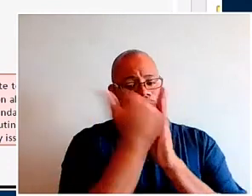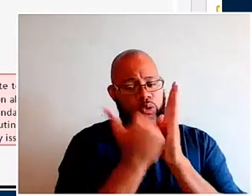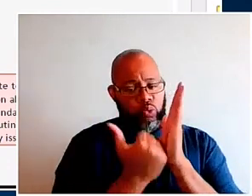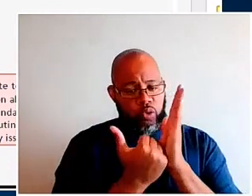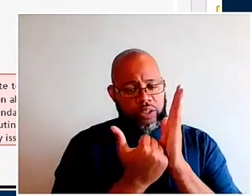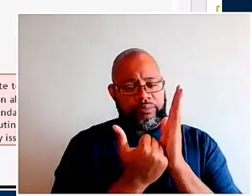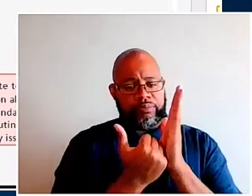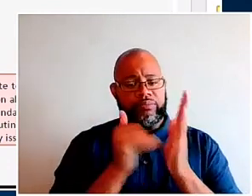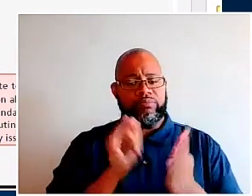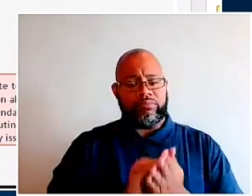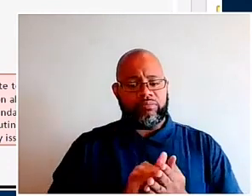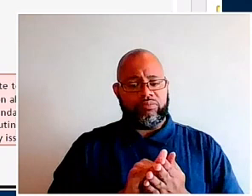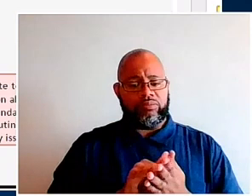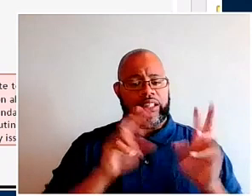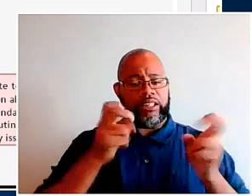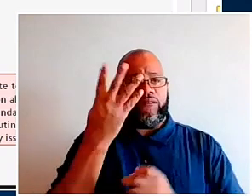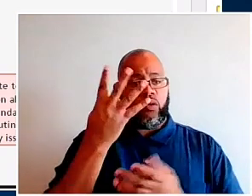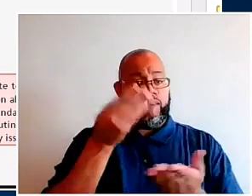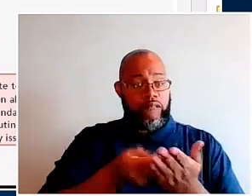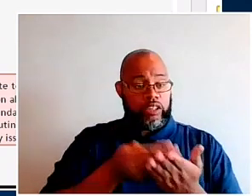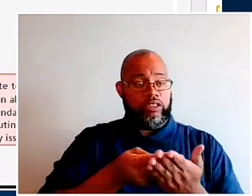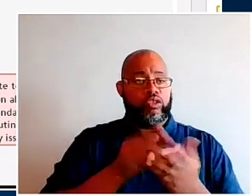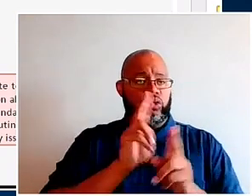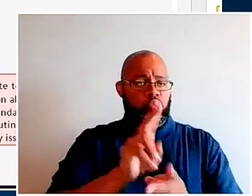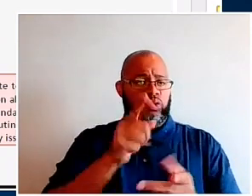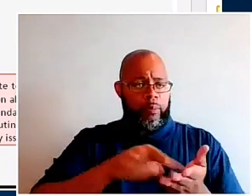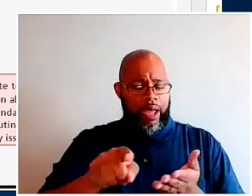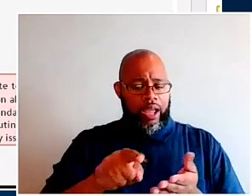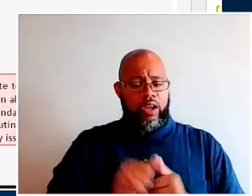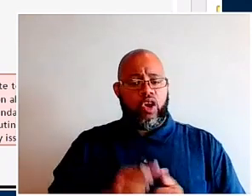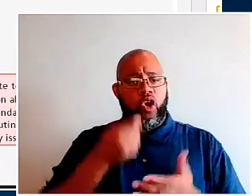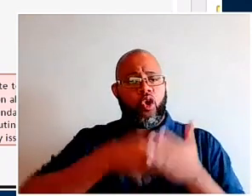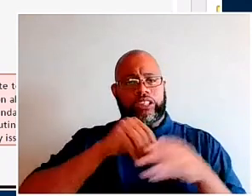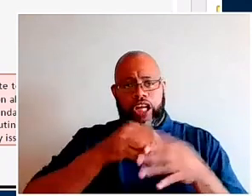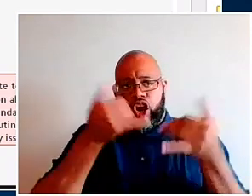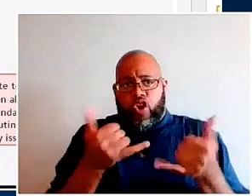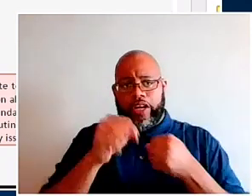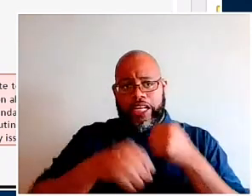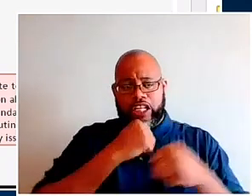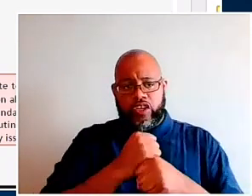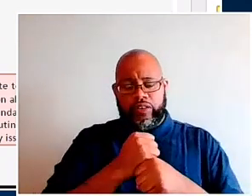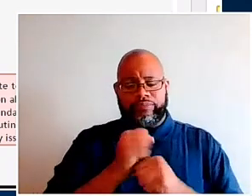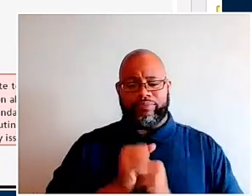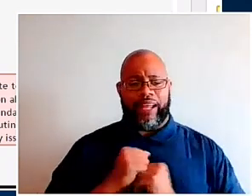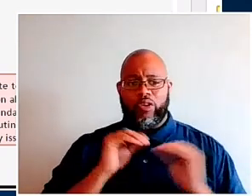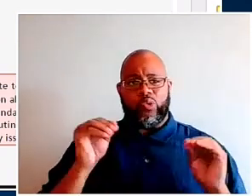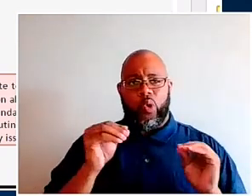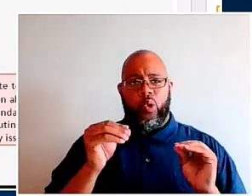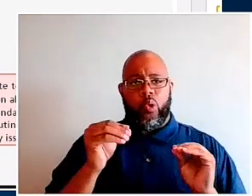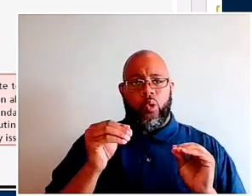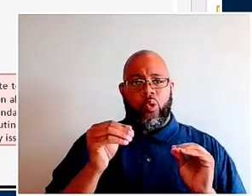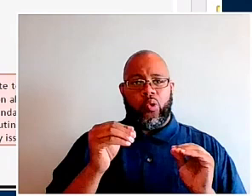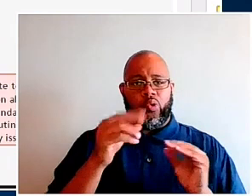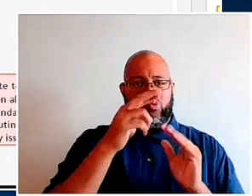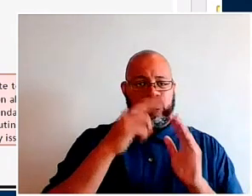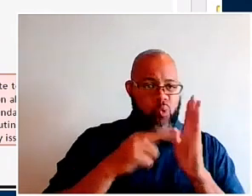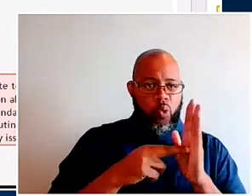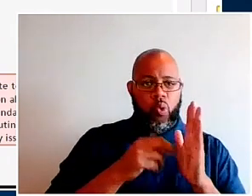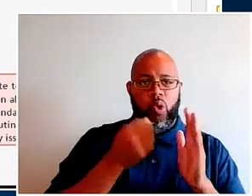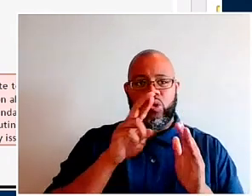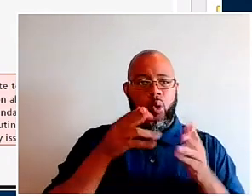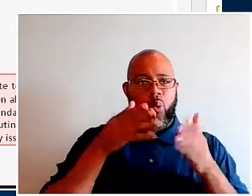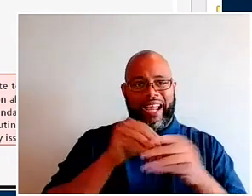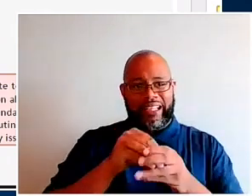that Title IV funds are to be used to pay for costs in the current year. And there really is no provision in statute